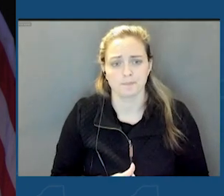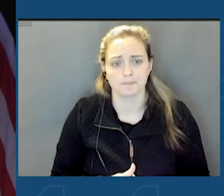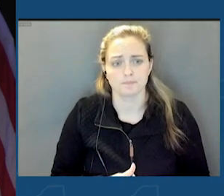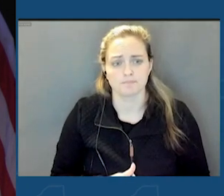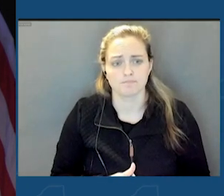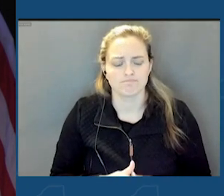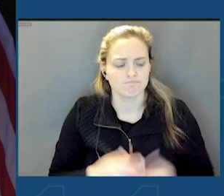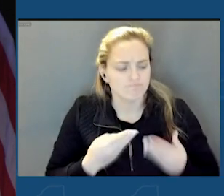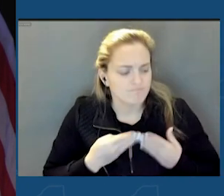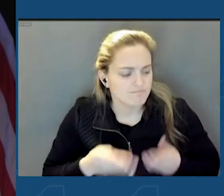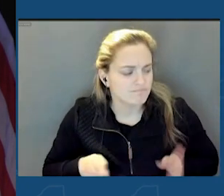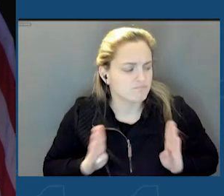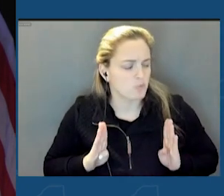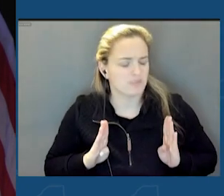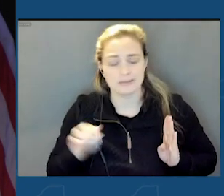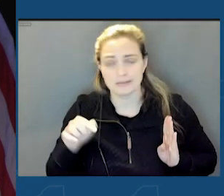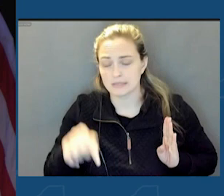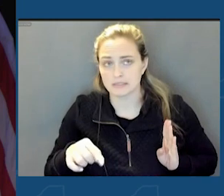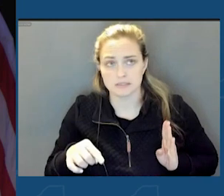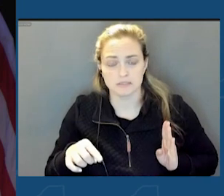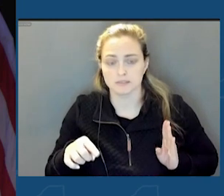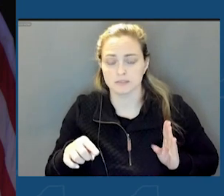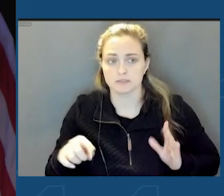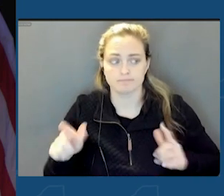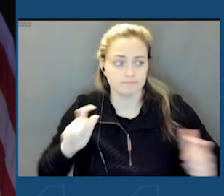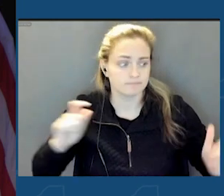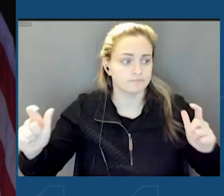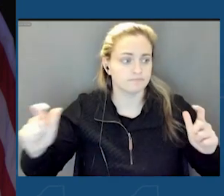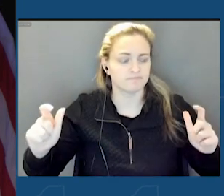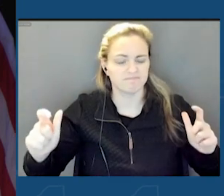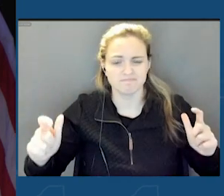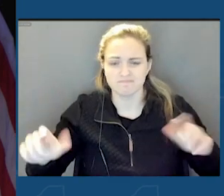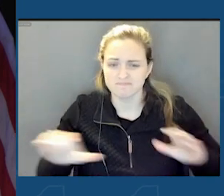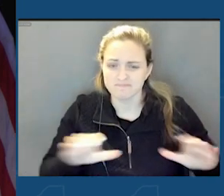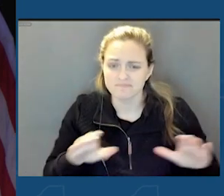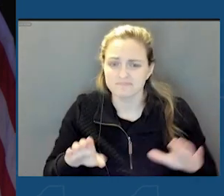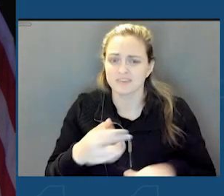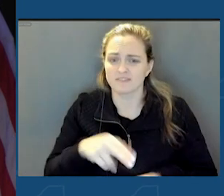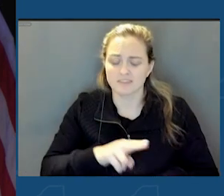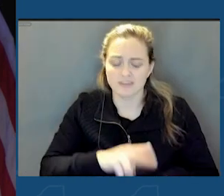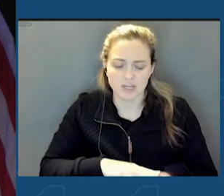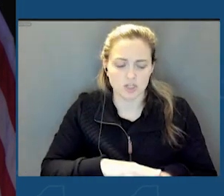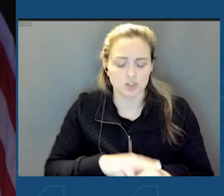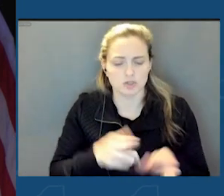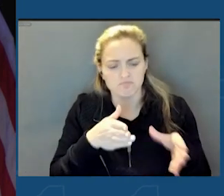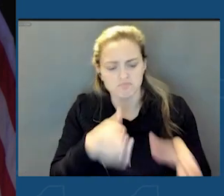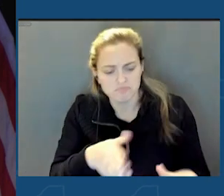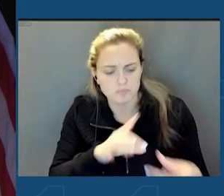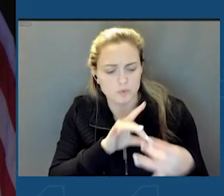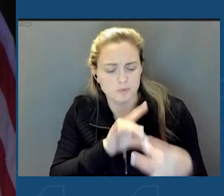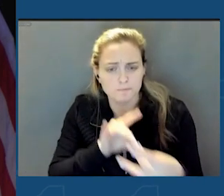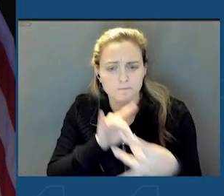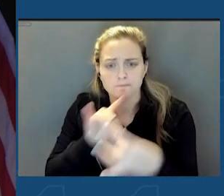Open through this extraordinary act of nature pathways to partnership and peace.